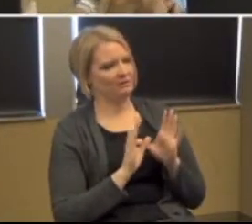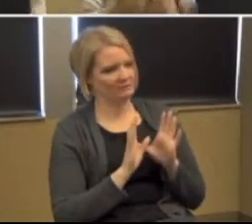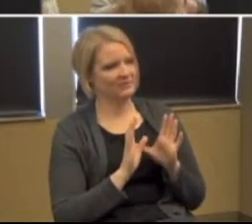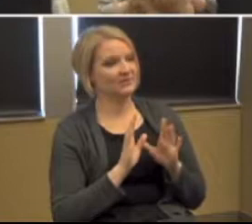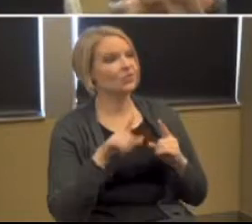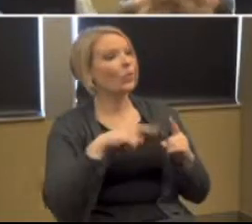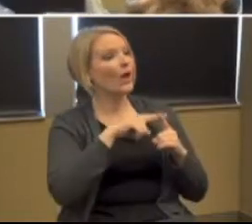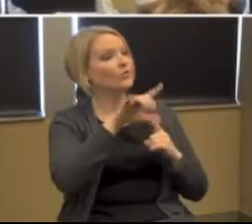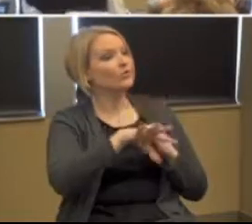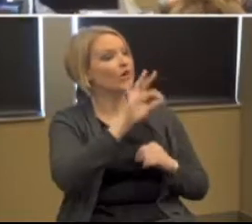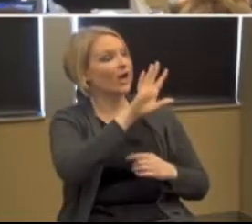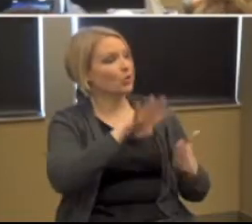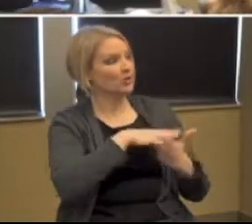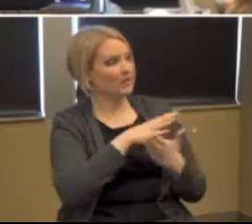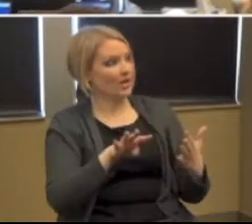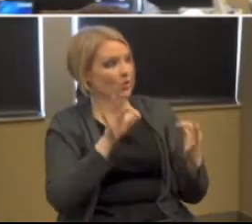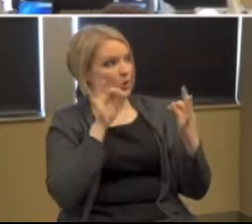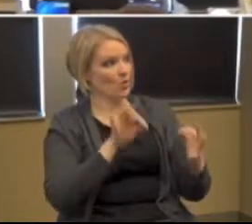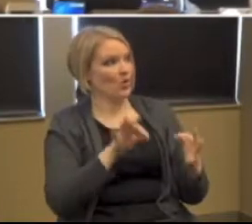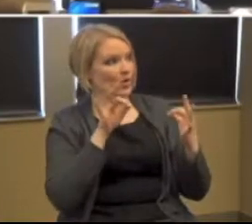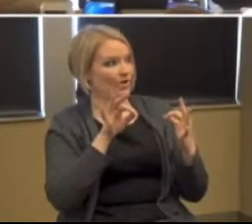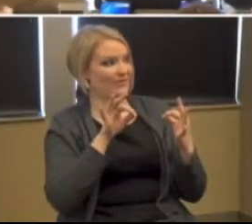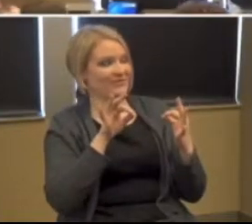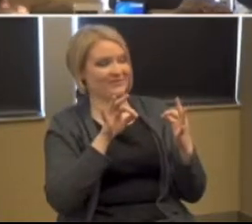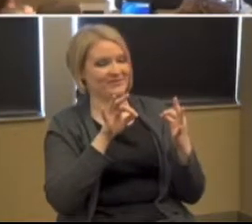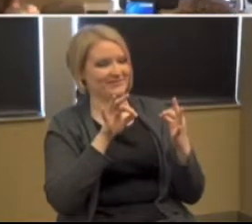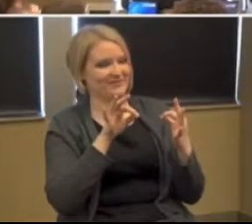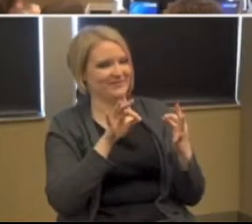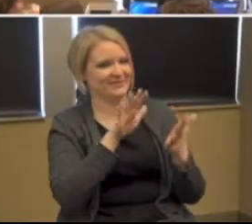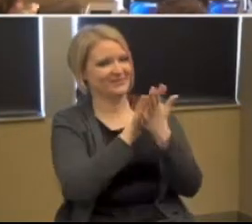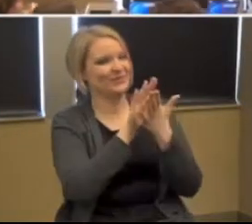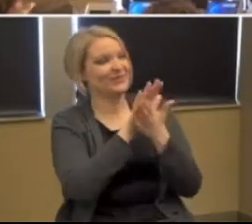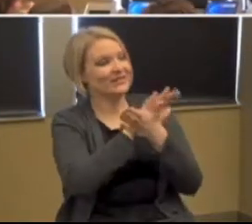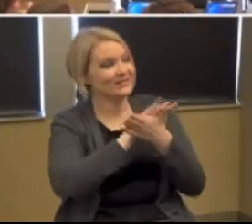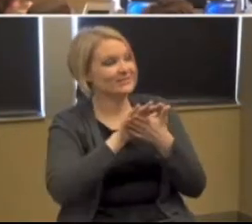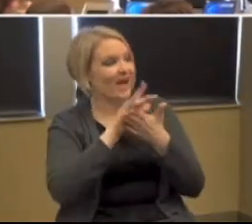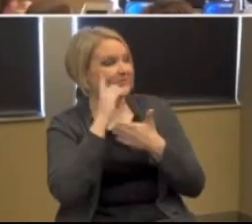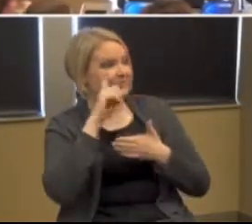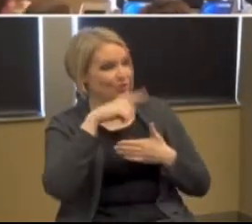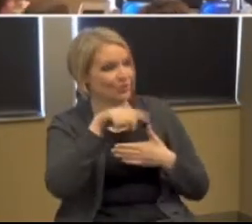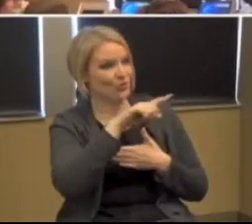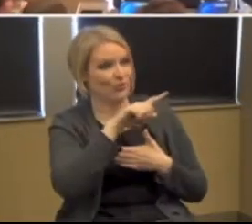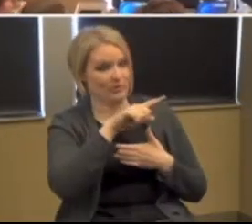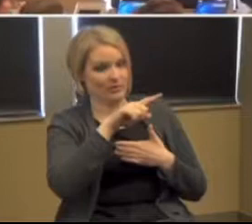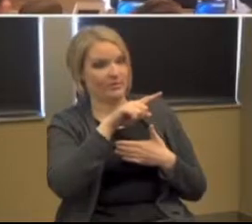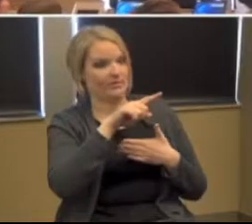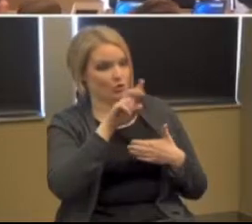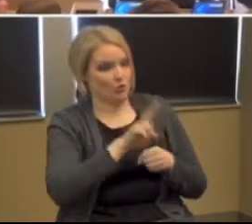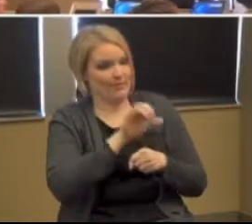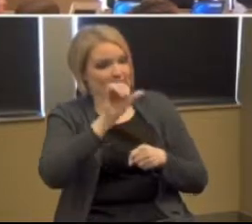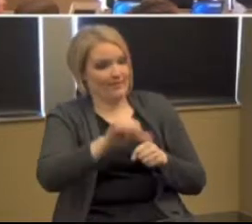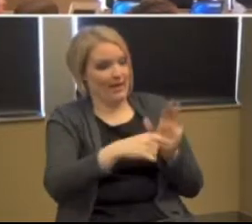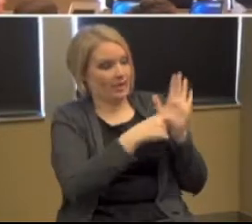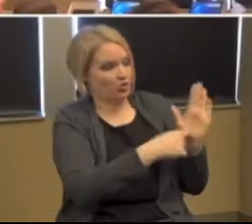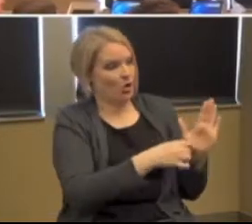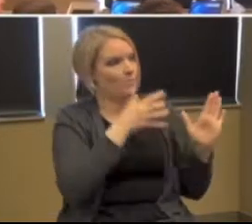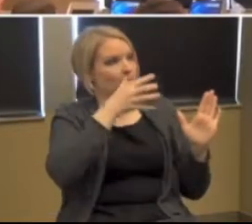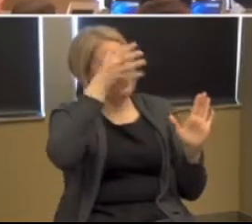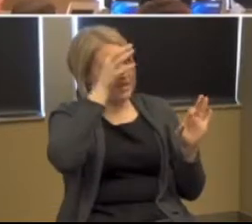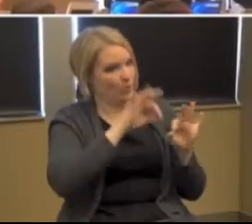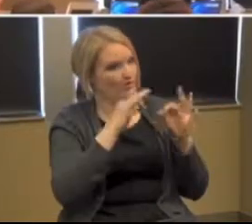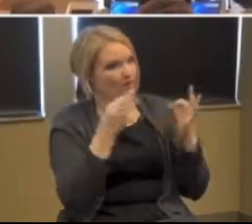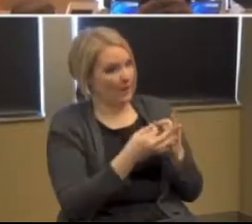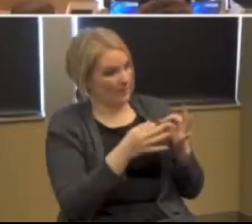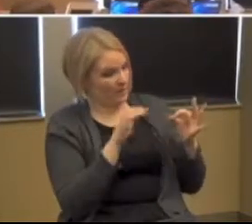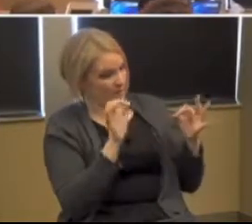once you find a schedule that works in the school, it's really nice to be able to take them and talk to parents and families and find